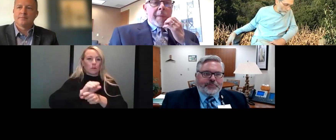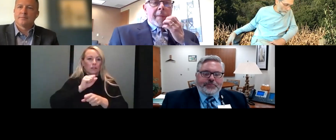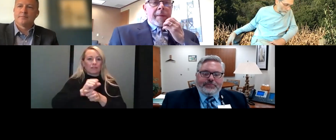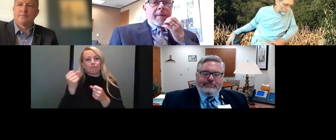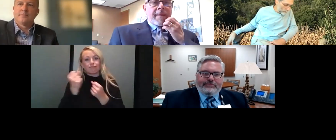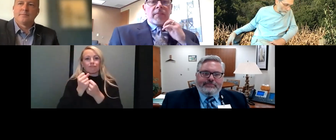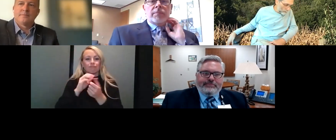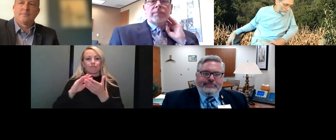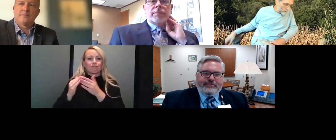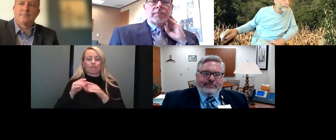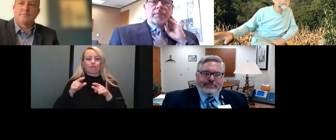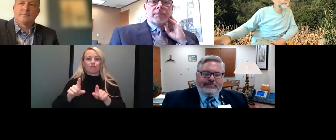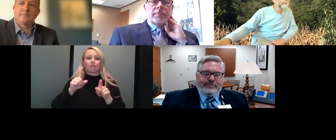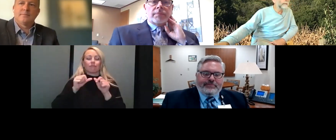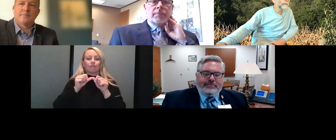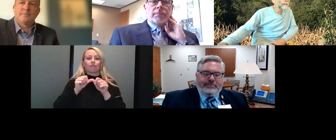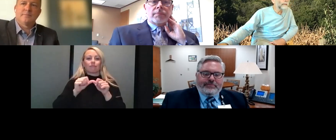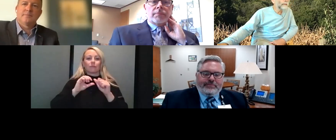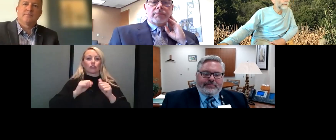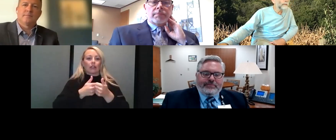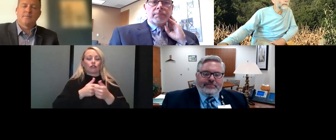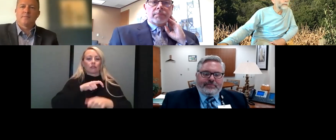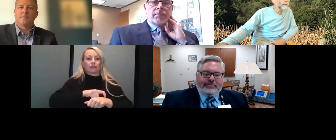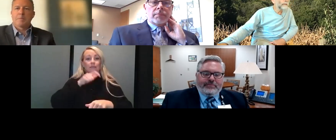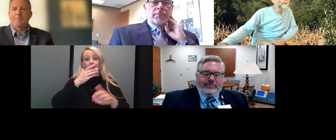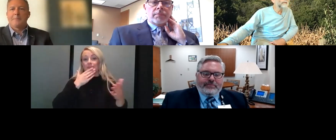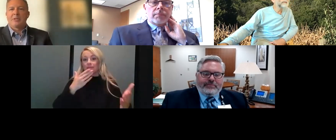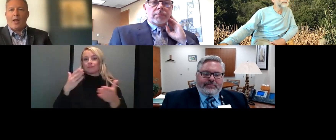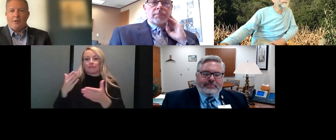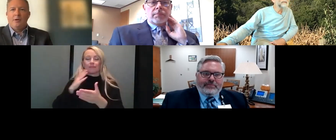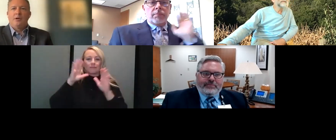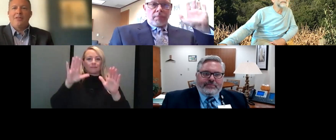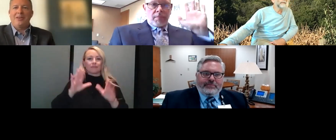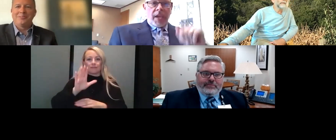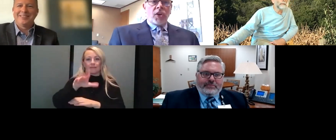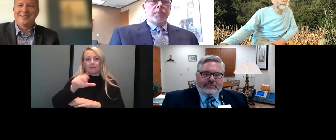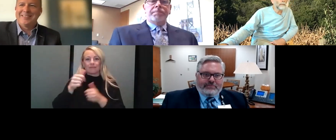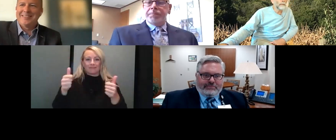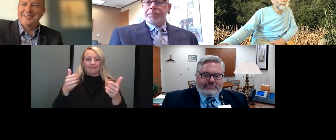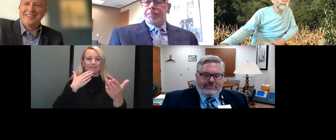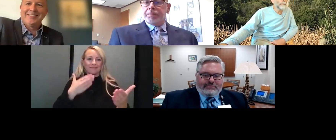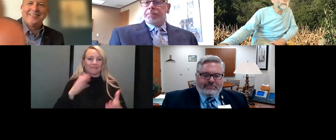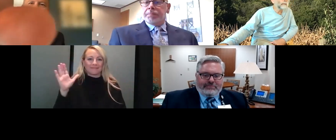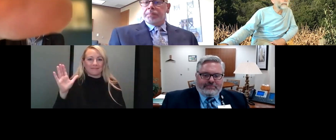community during these continued challenging times. Thank you everyone. Have a great afternoon. Thank you. you.